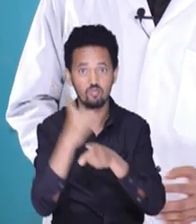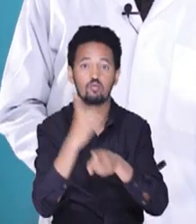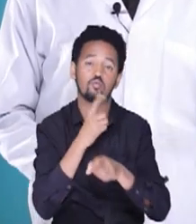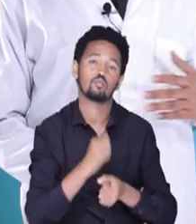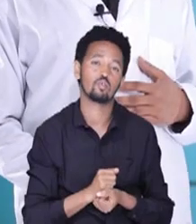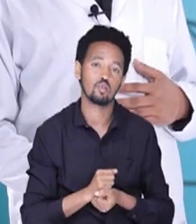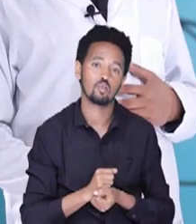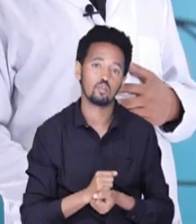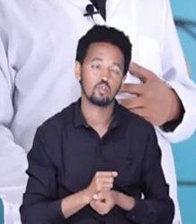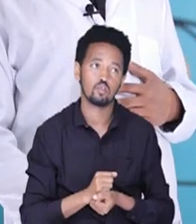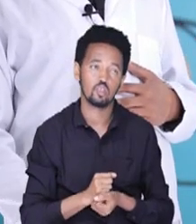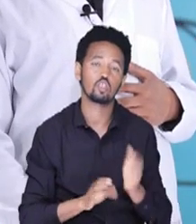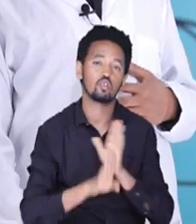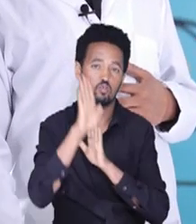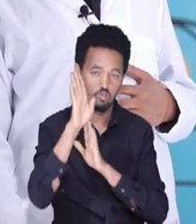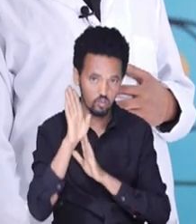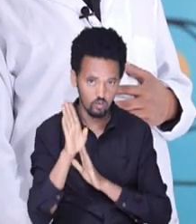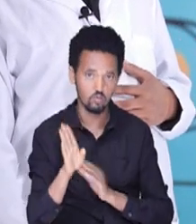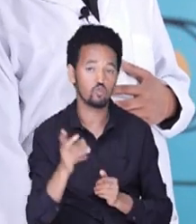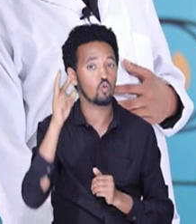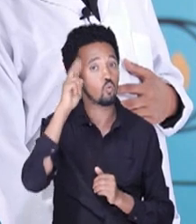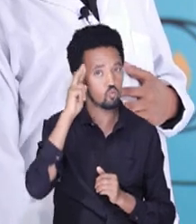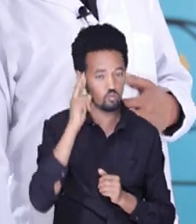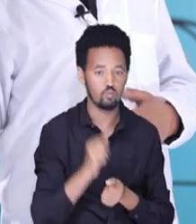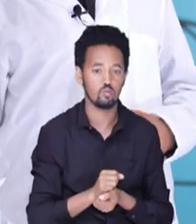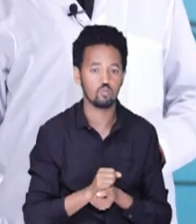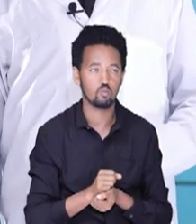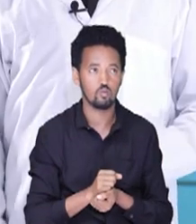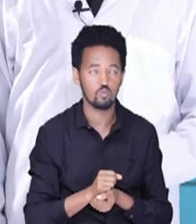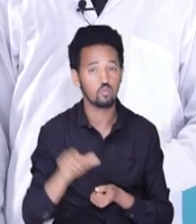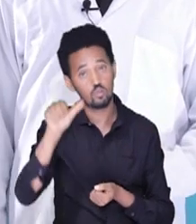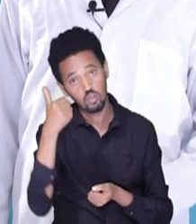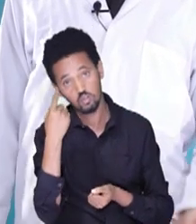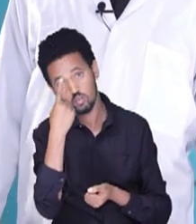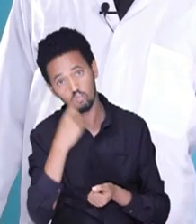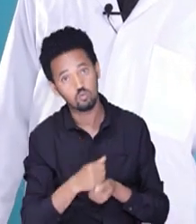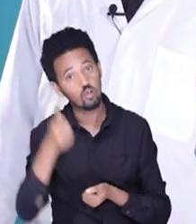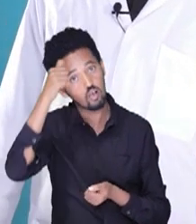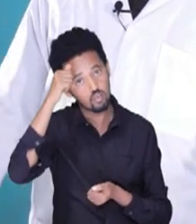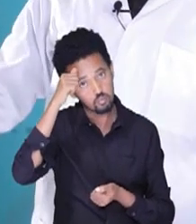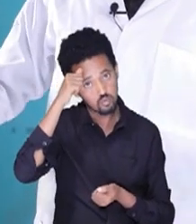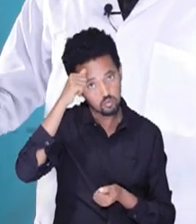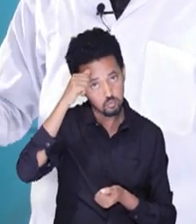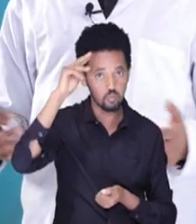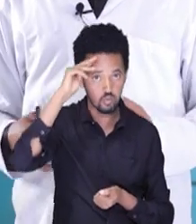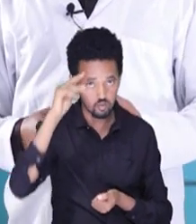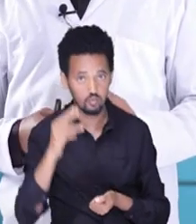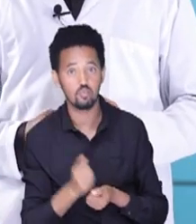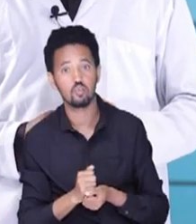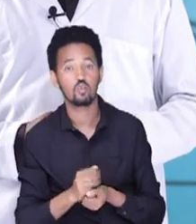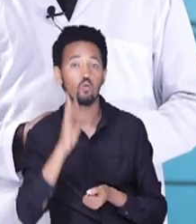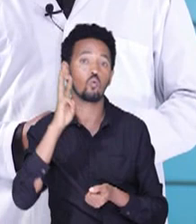learning here was developed by Rousseau. The other one, Adam Smith. Adam Smith,